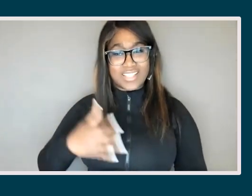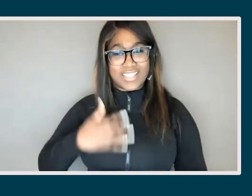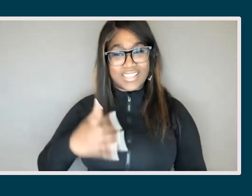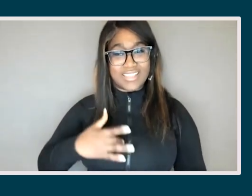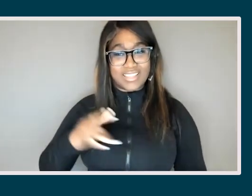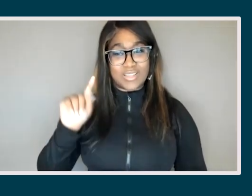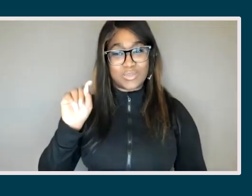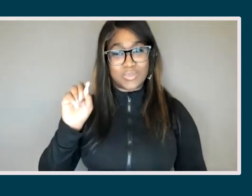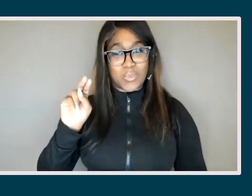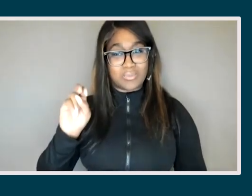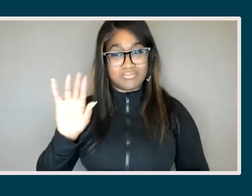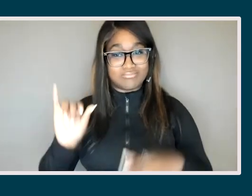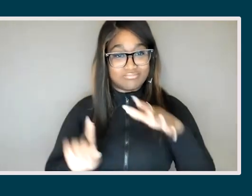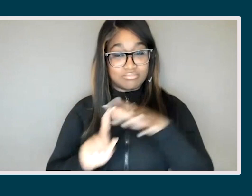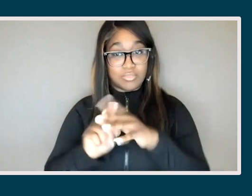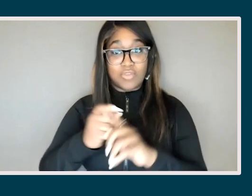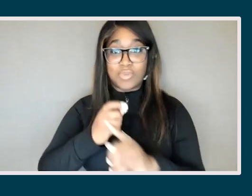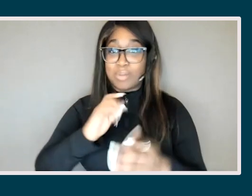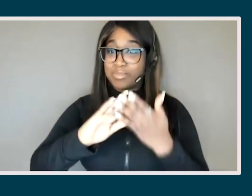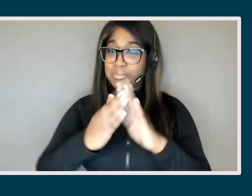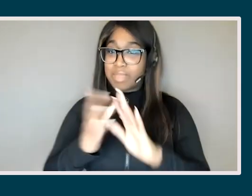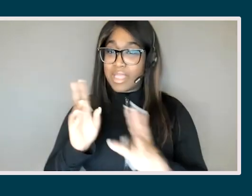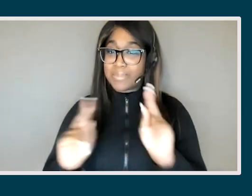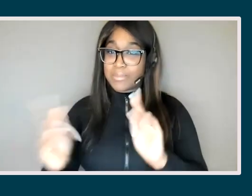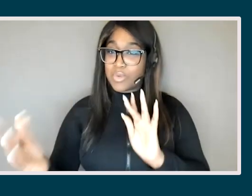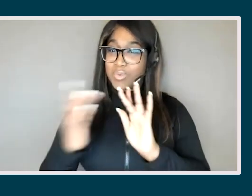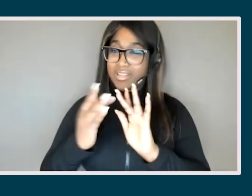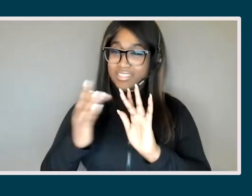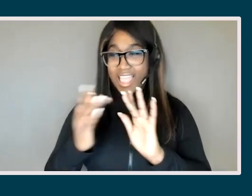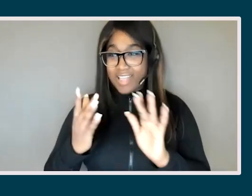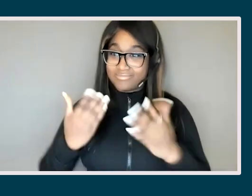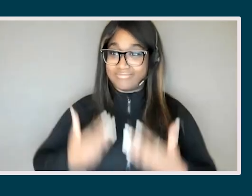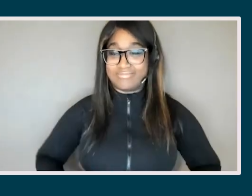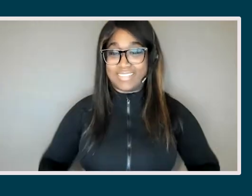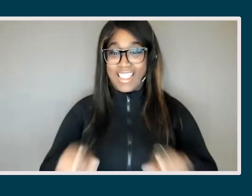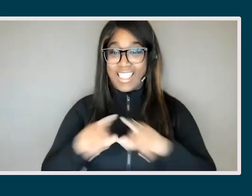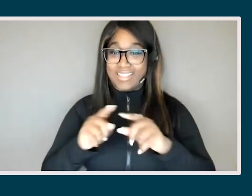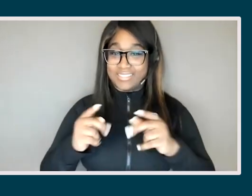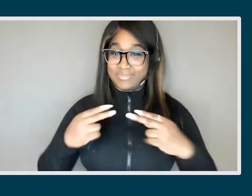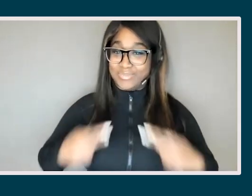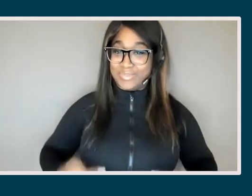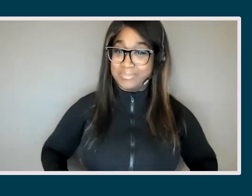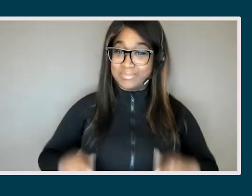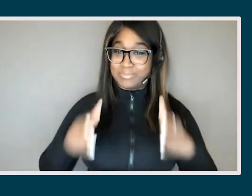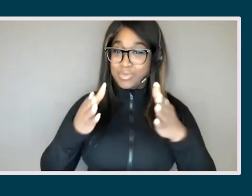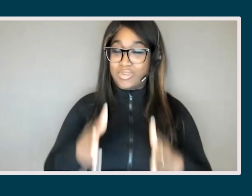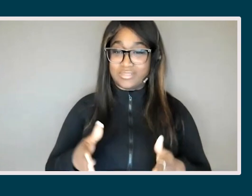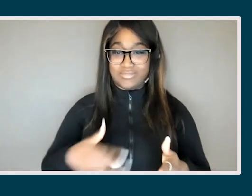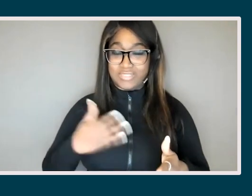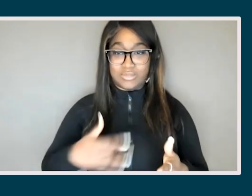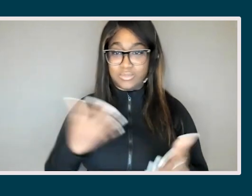in our community reaching out and just being a person these days is very much